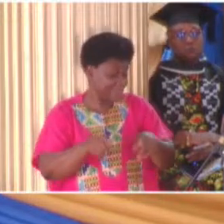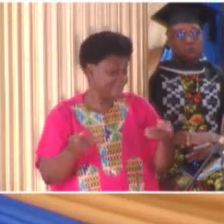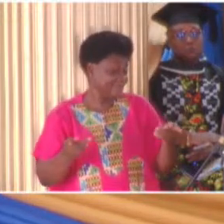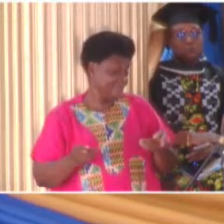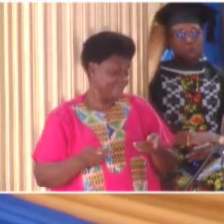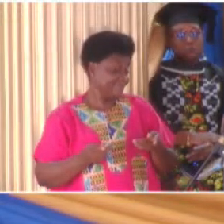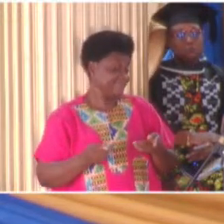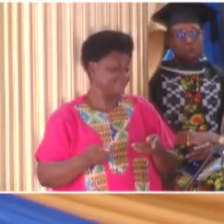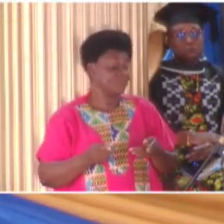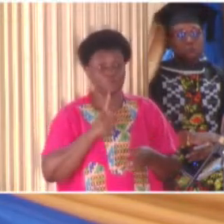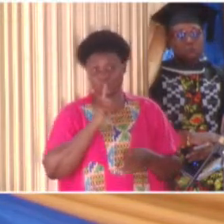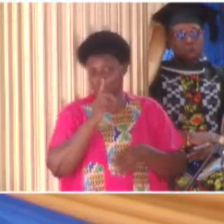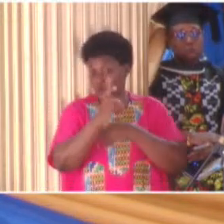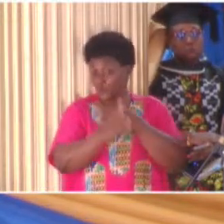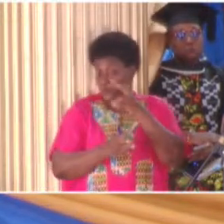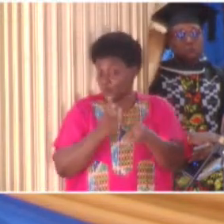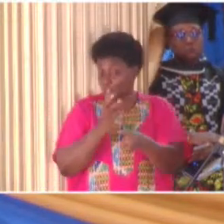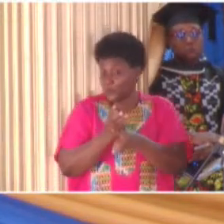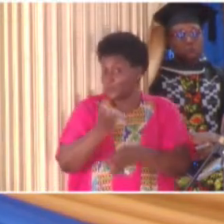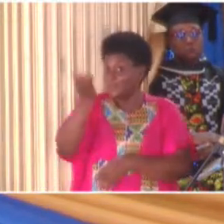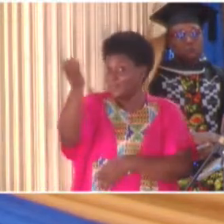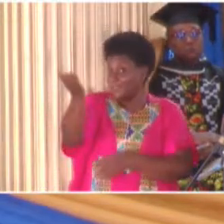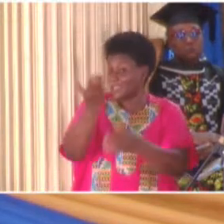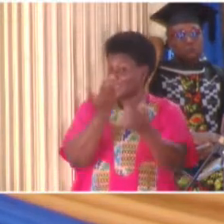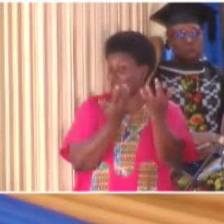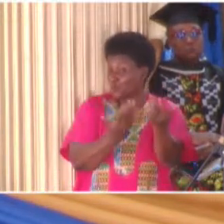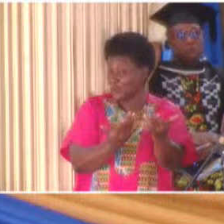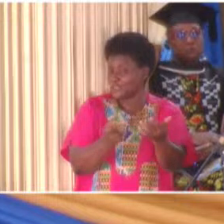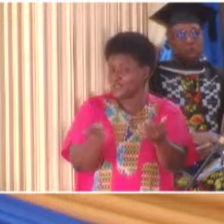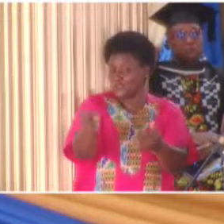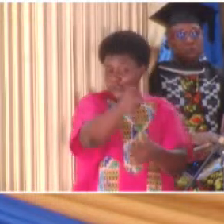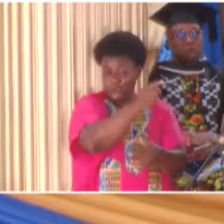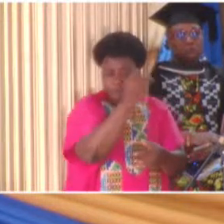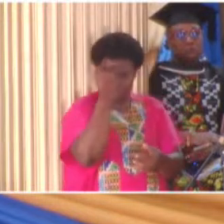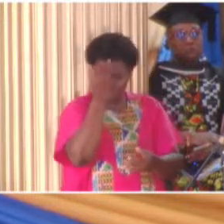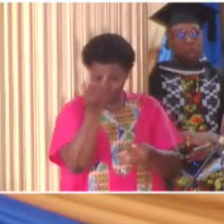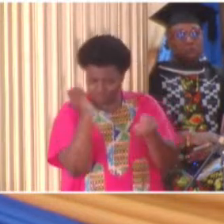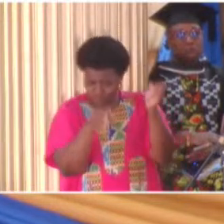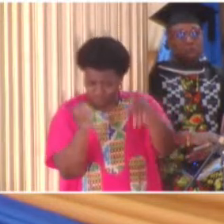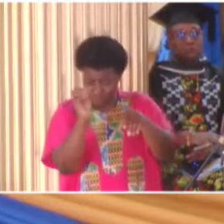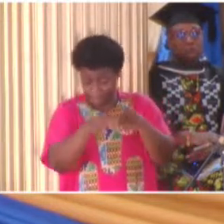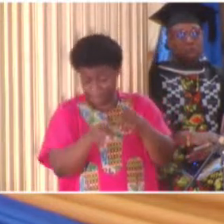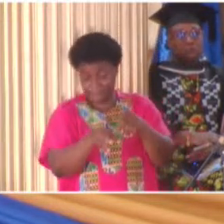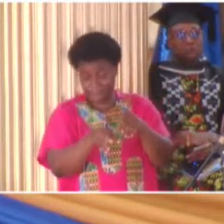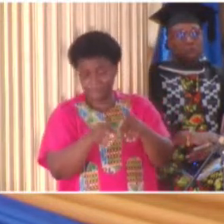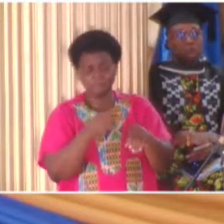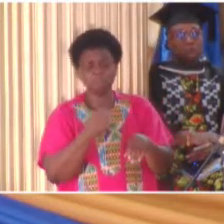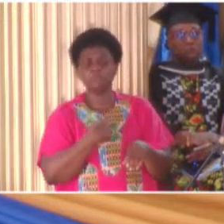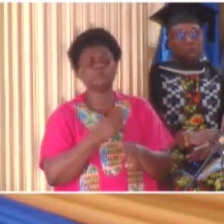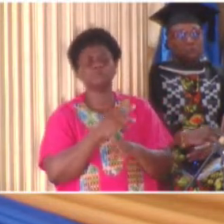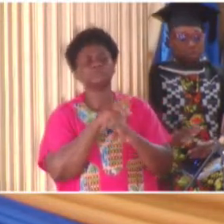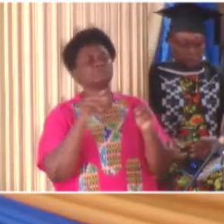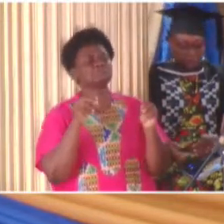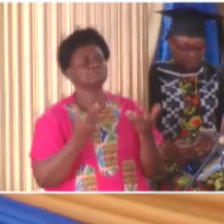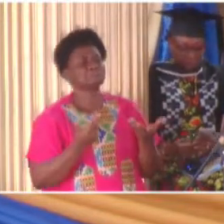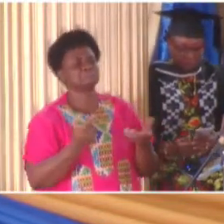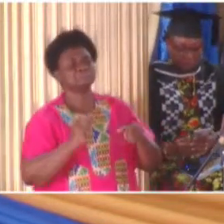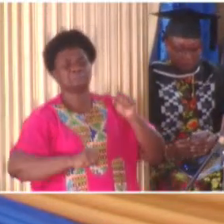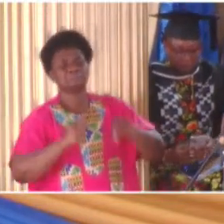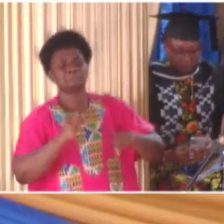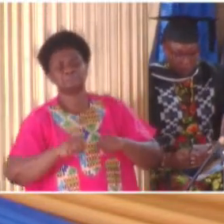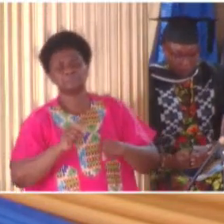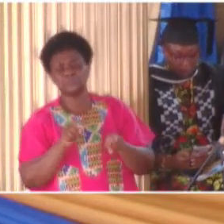The world out there awaits your contributions, and I have no doubt that you will make